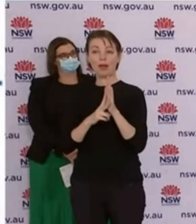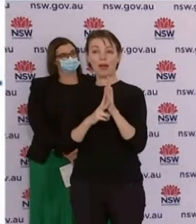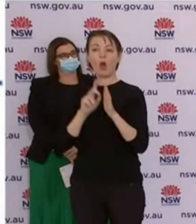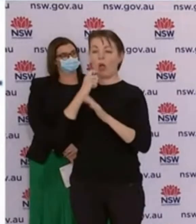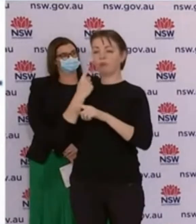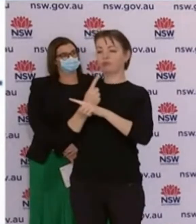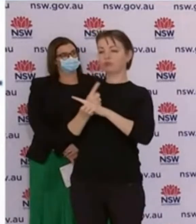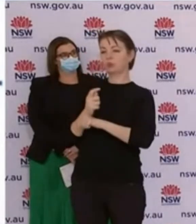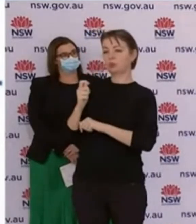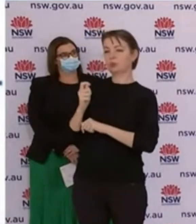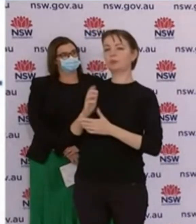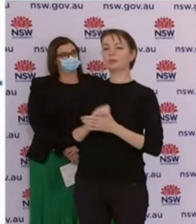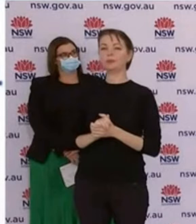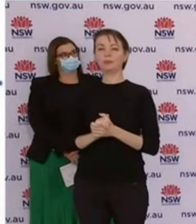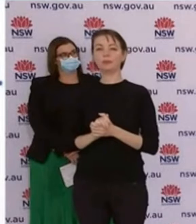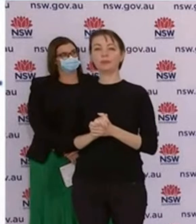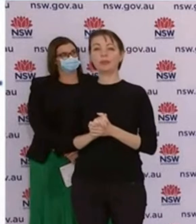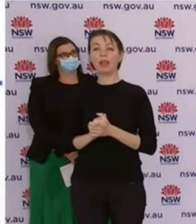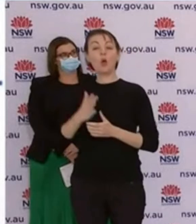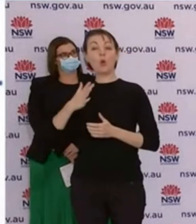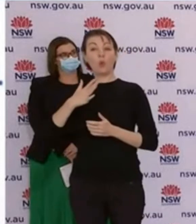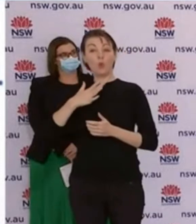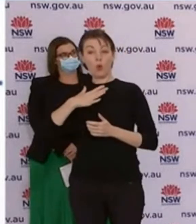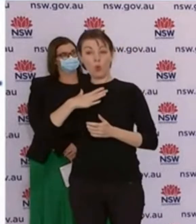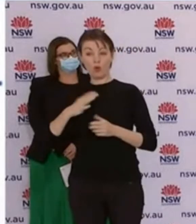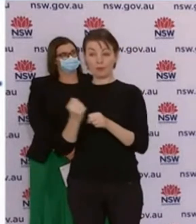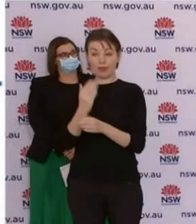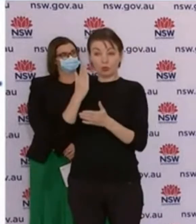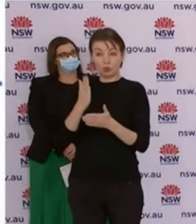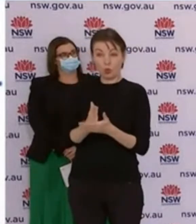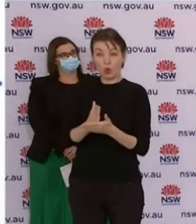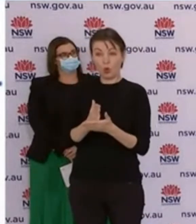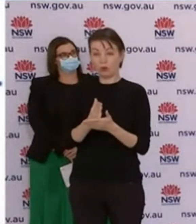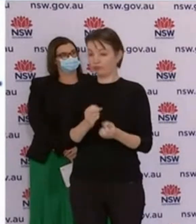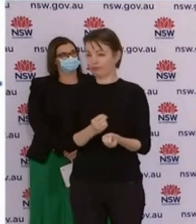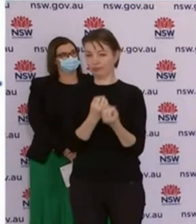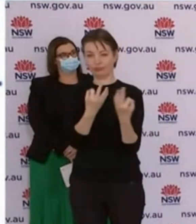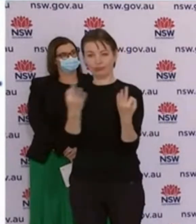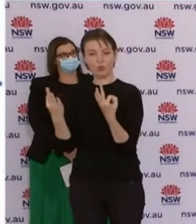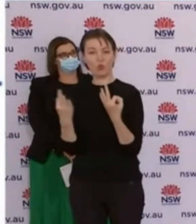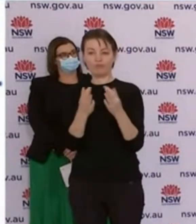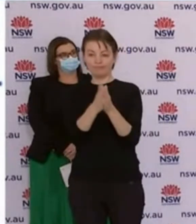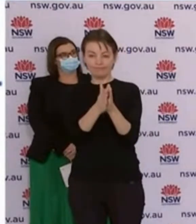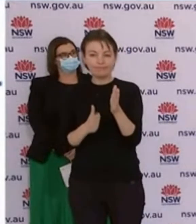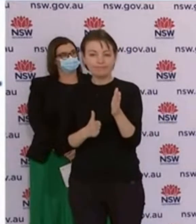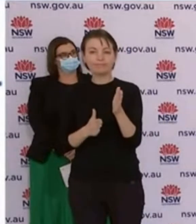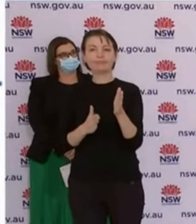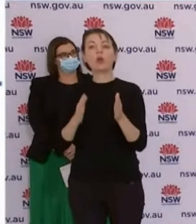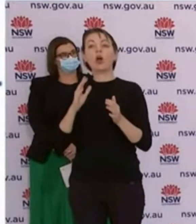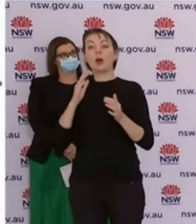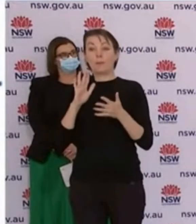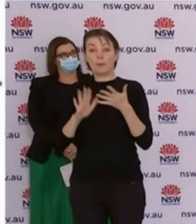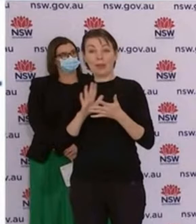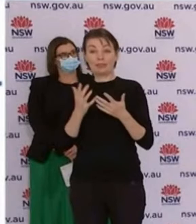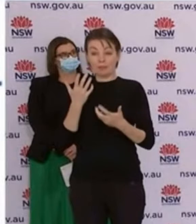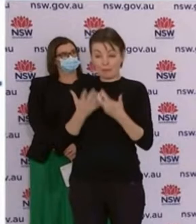with the university sector, so no New South Wales students will be disadvantaged. It means the marking period and adjusting of scores won't happen till mid-January,